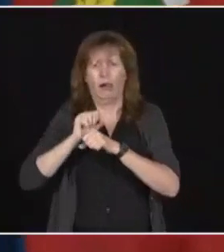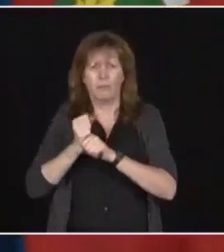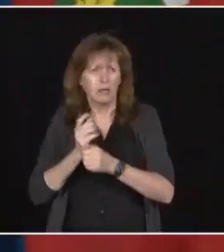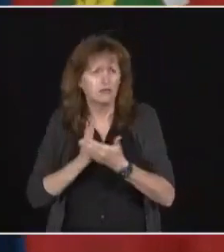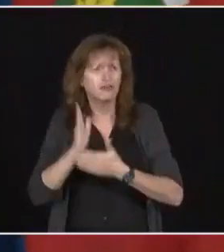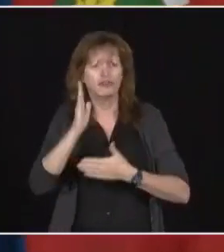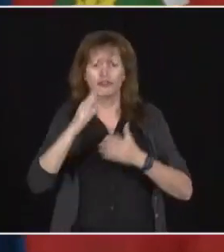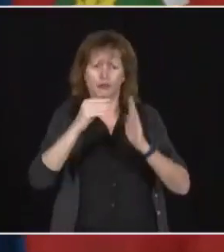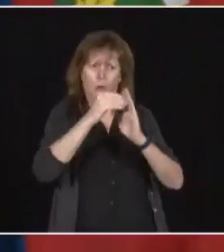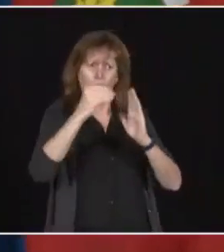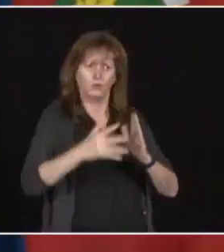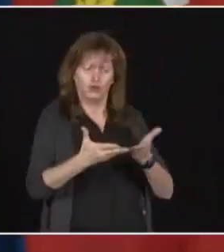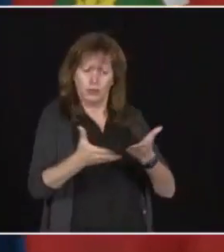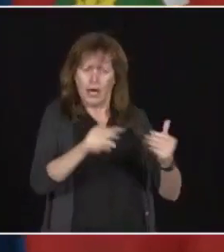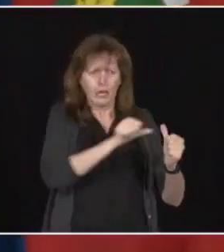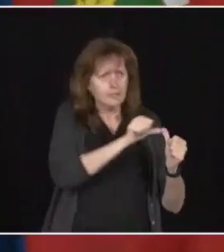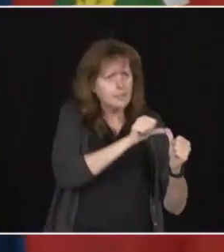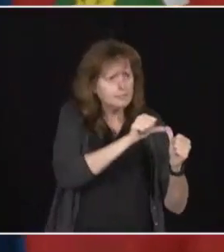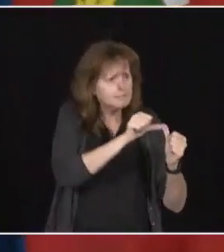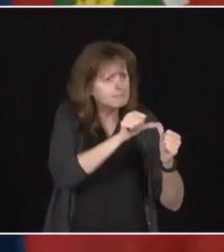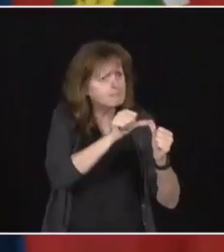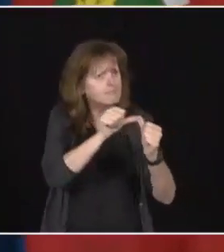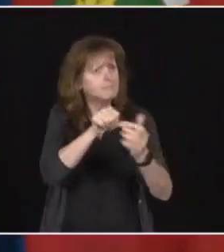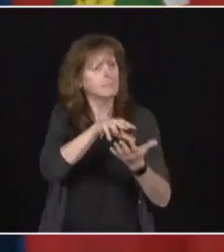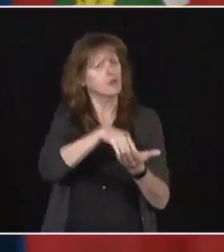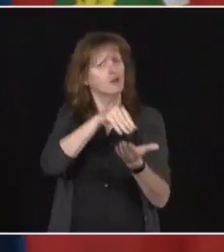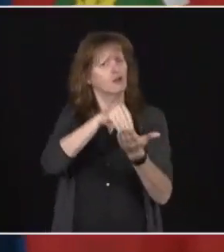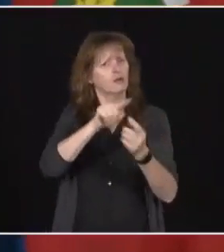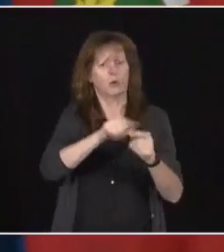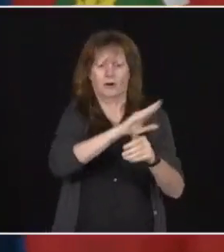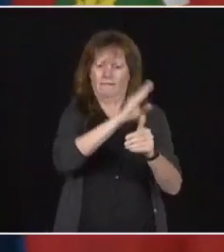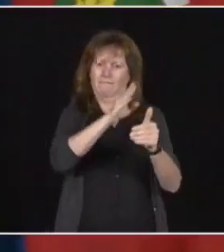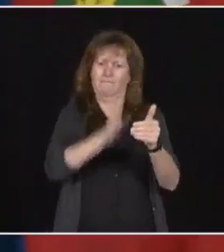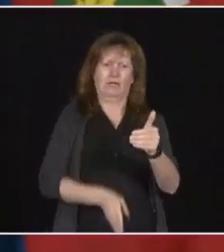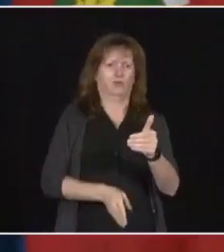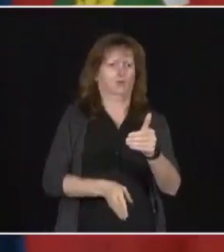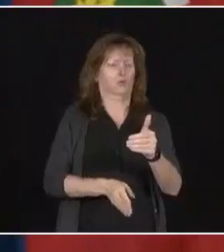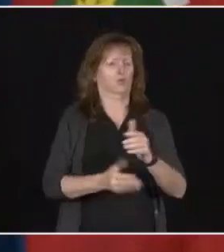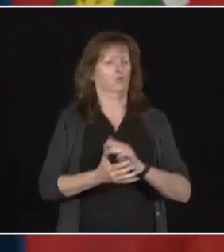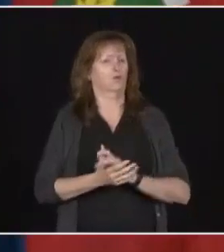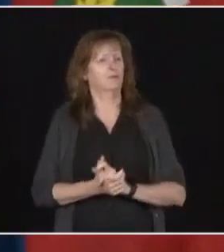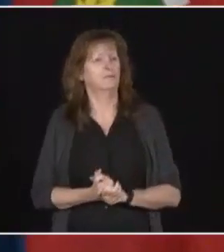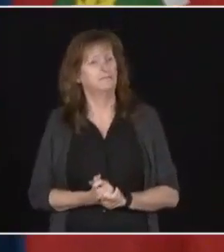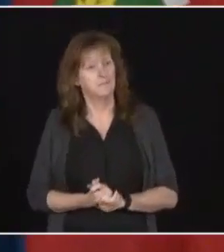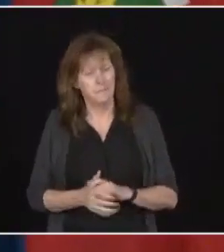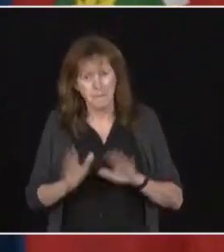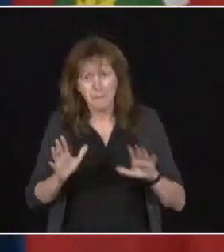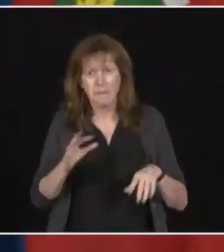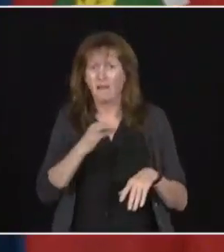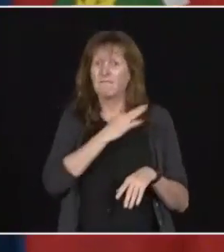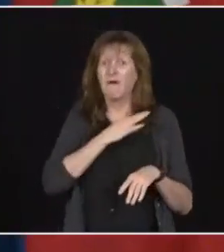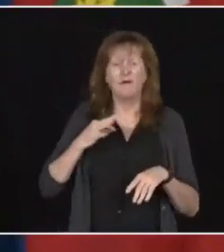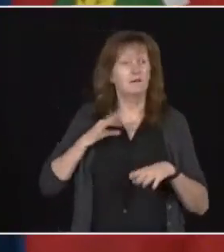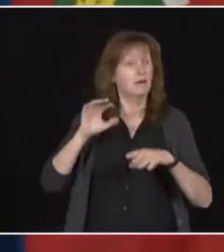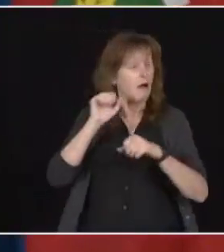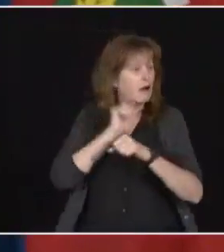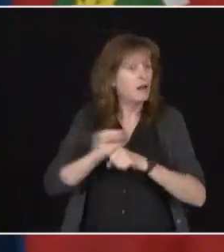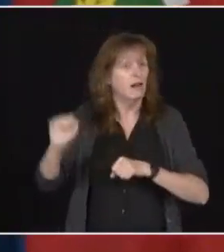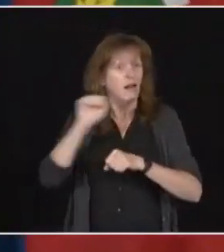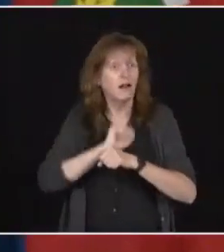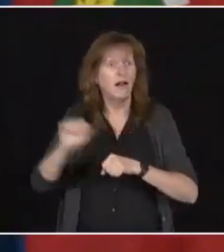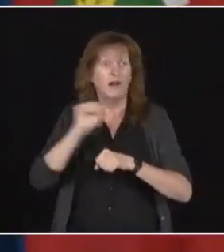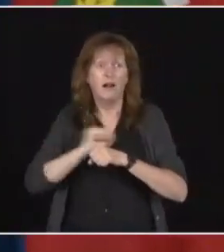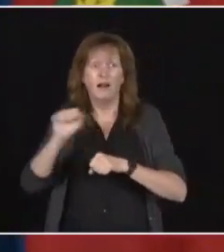academic continuity for our students. Our faculty worked around the clock to ensure that